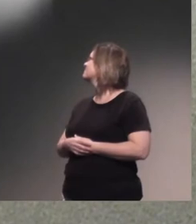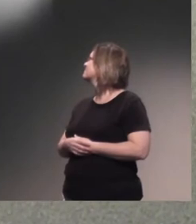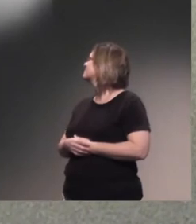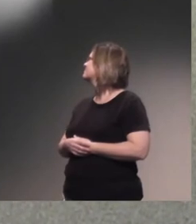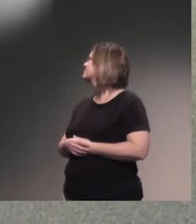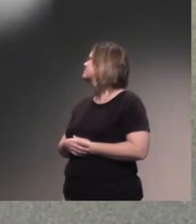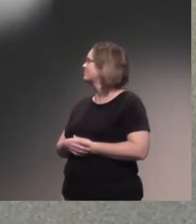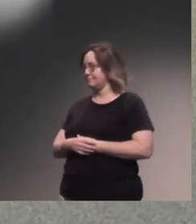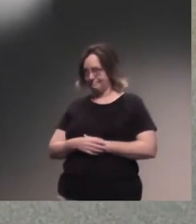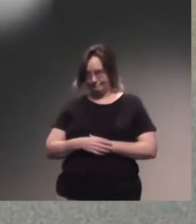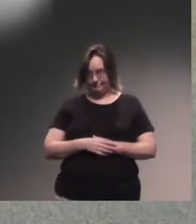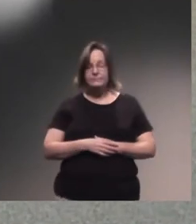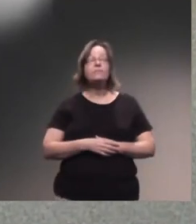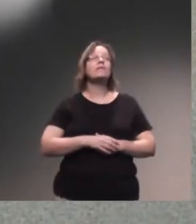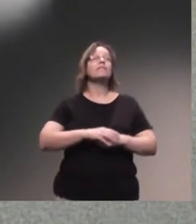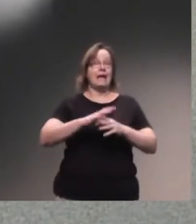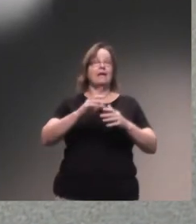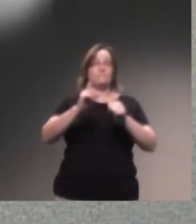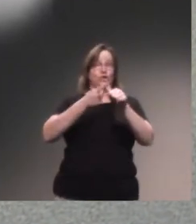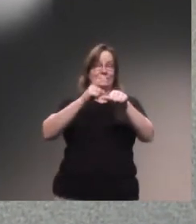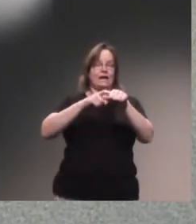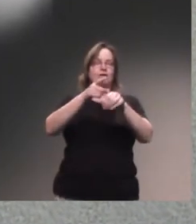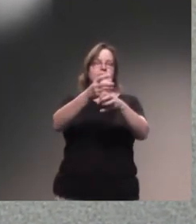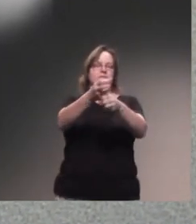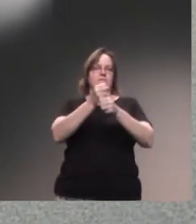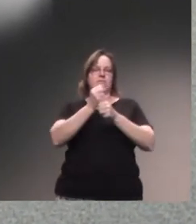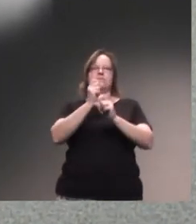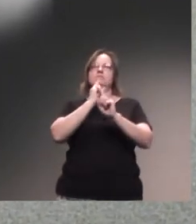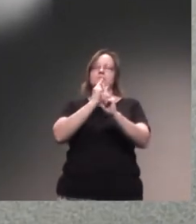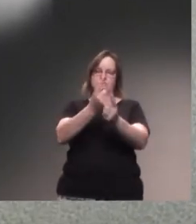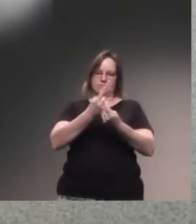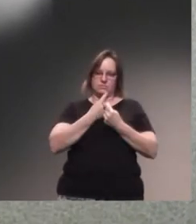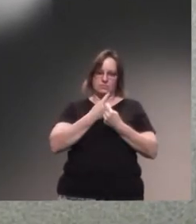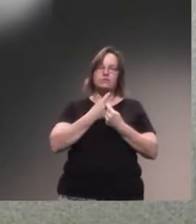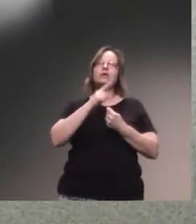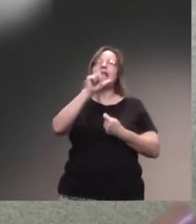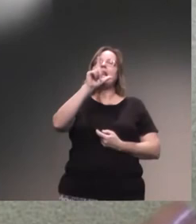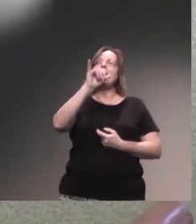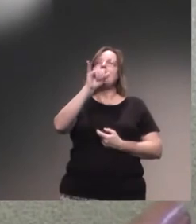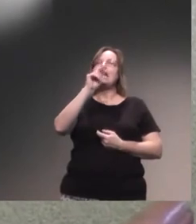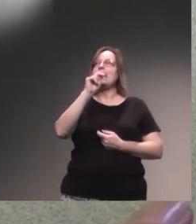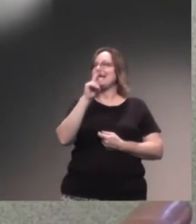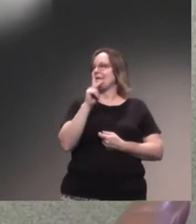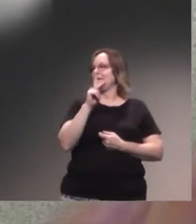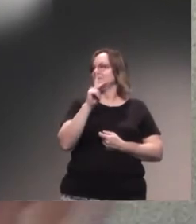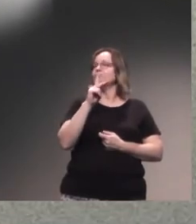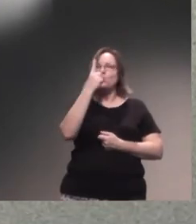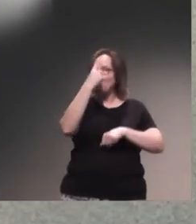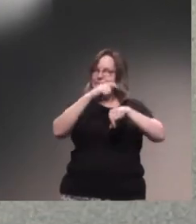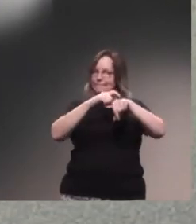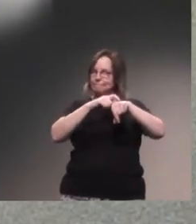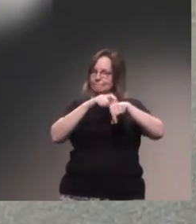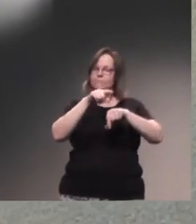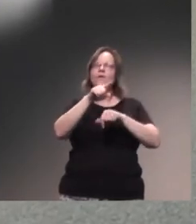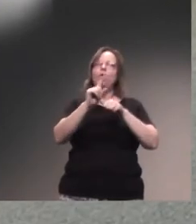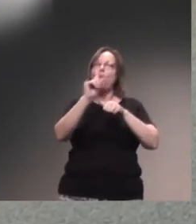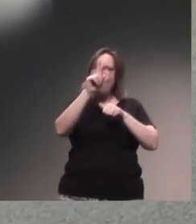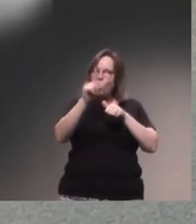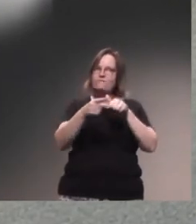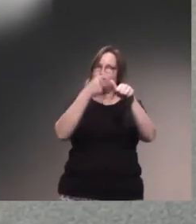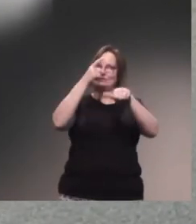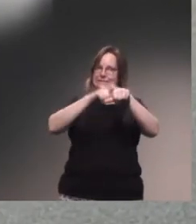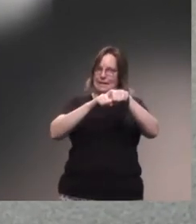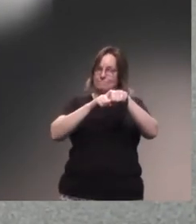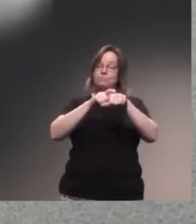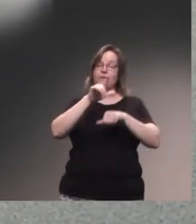After that, they will send you a link to the registration page. Now, this is a one-time, first-time registration process